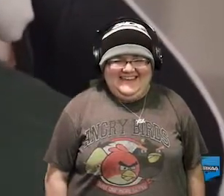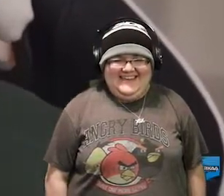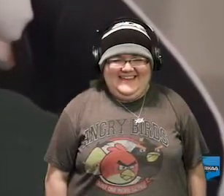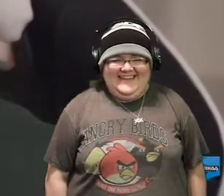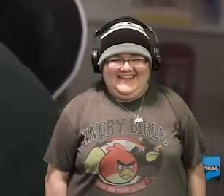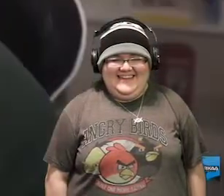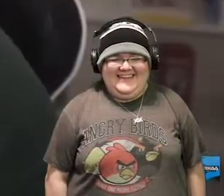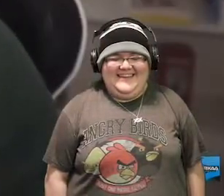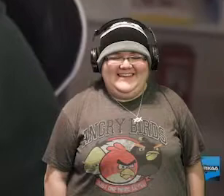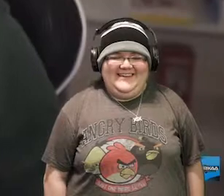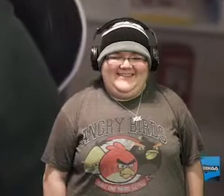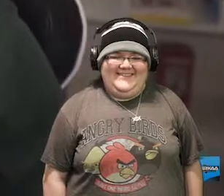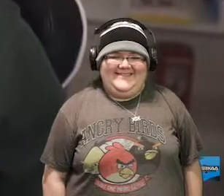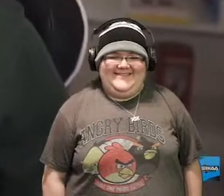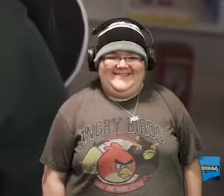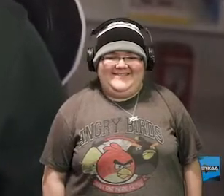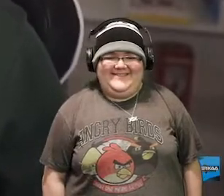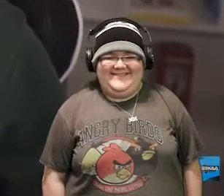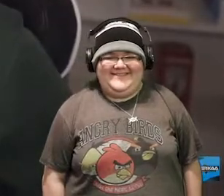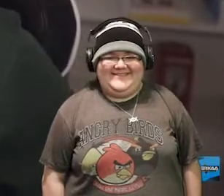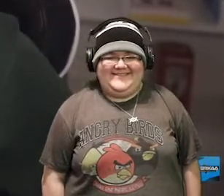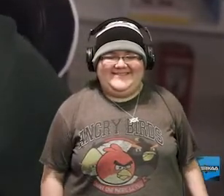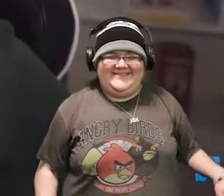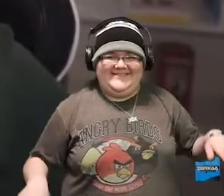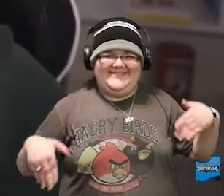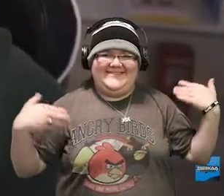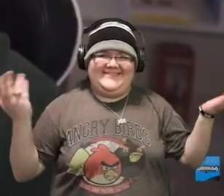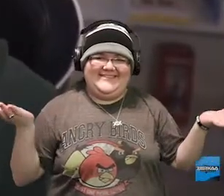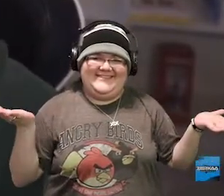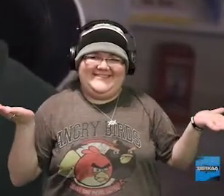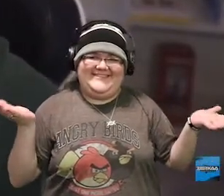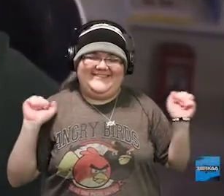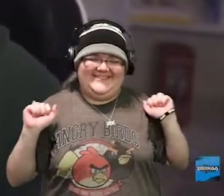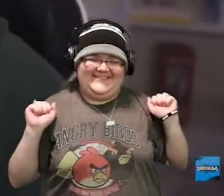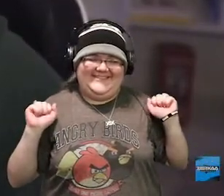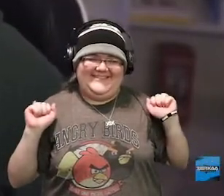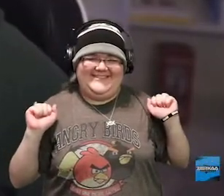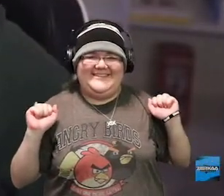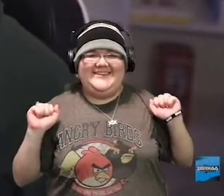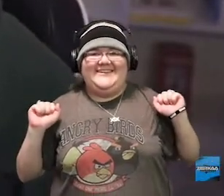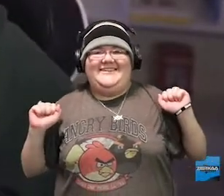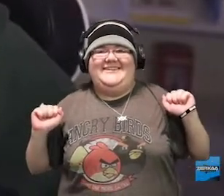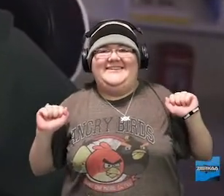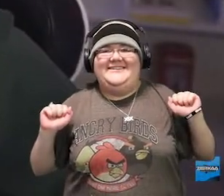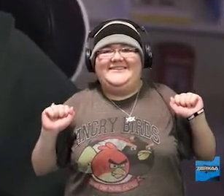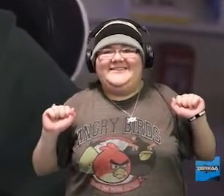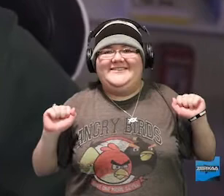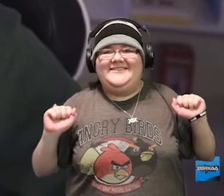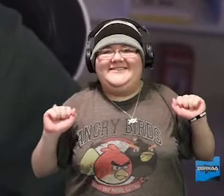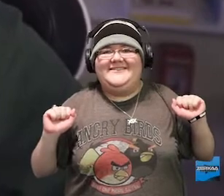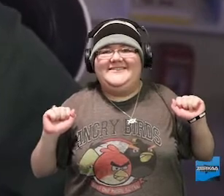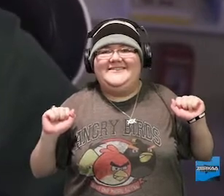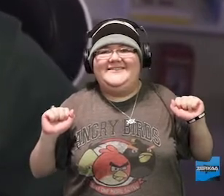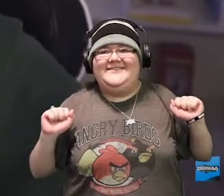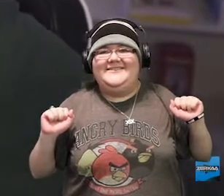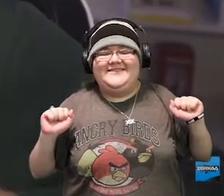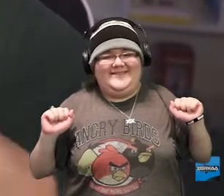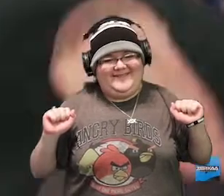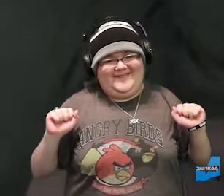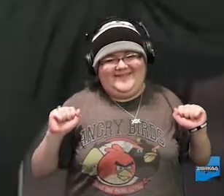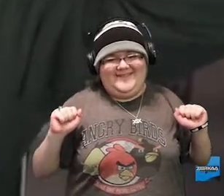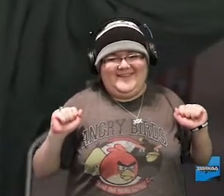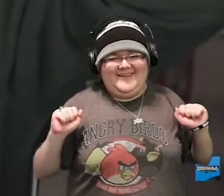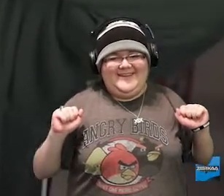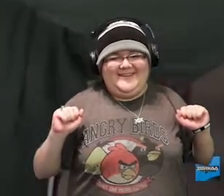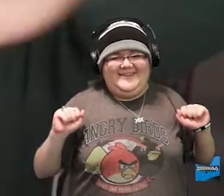always, if you enjoyed it, make sure you're subscribed to the channel with notifications turned on, and I will see you guys on Thursday for another Zerkaa Thursday, all